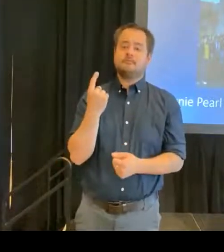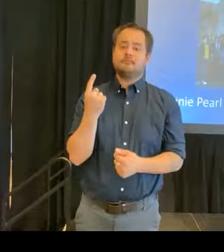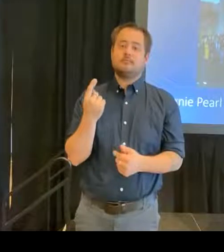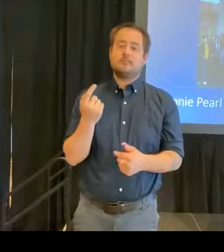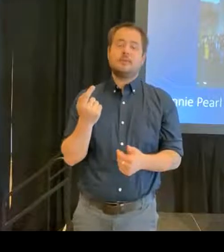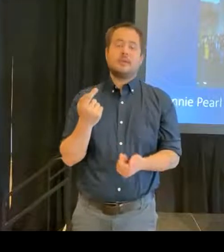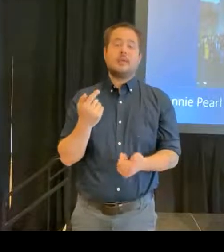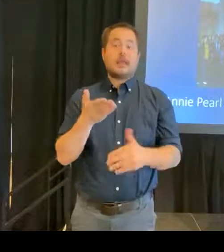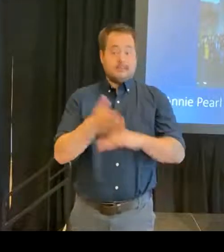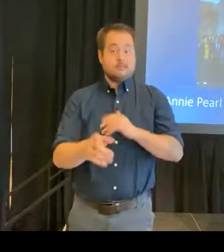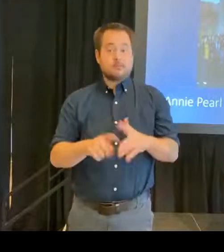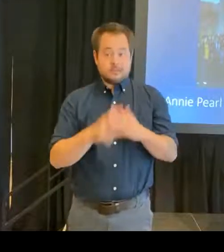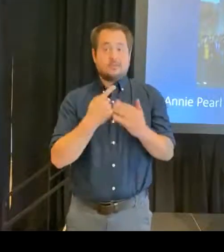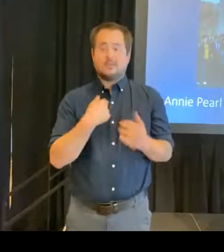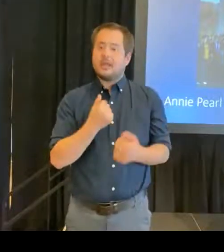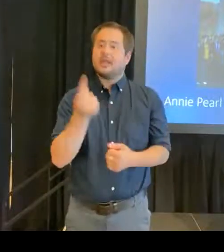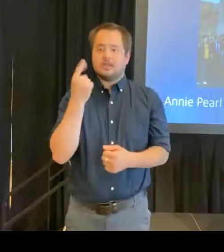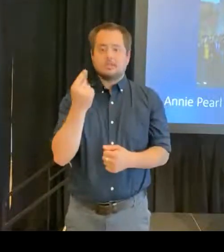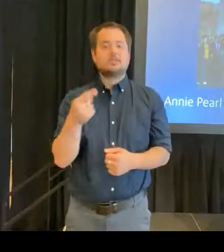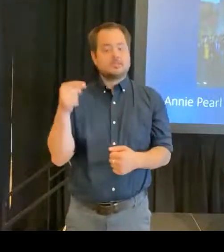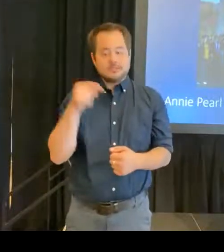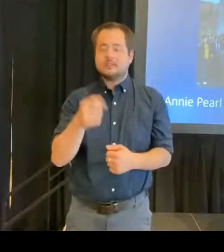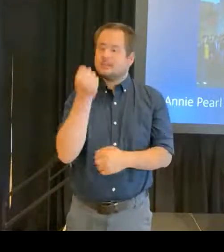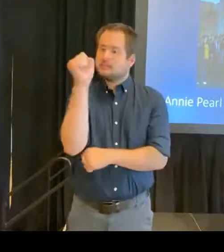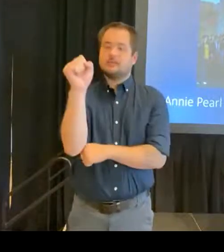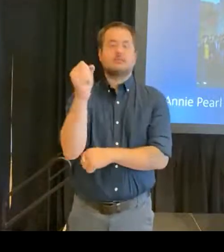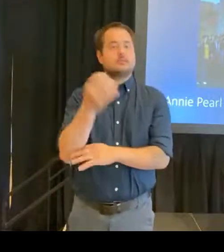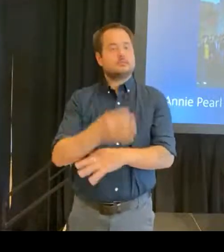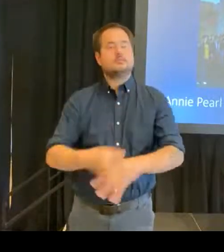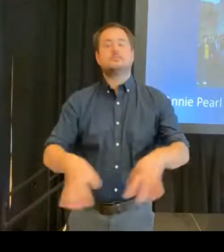I understood the importance of